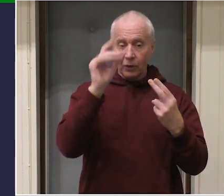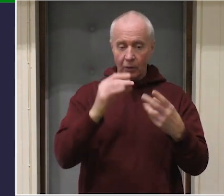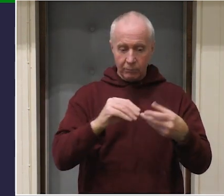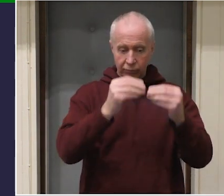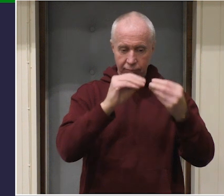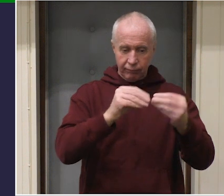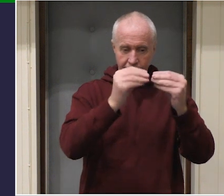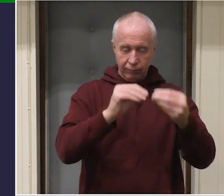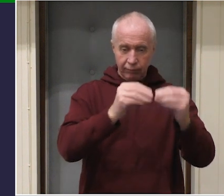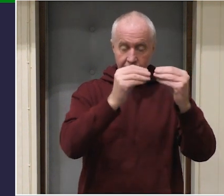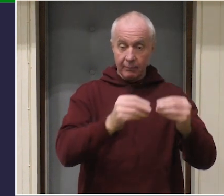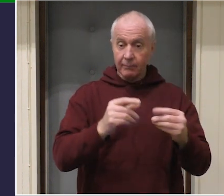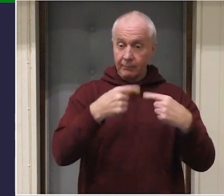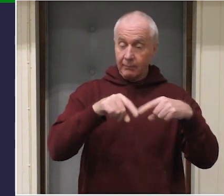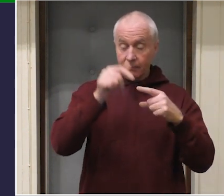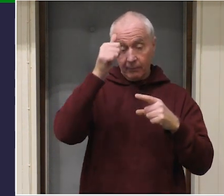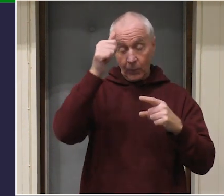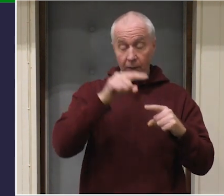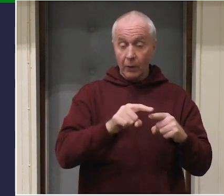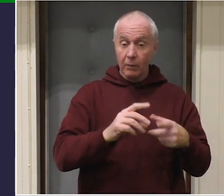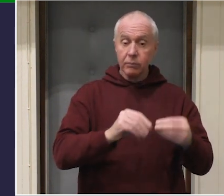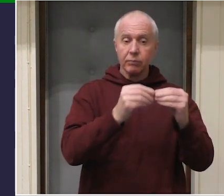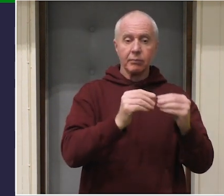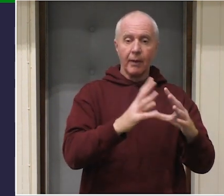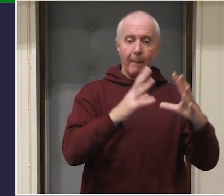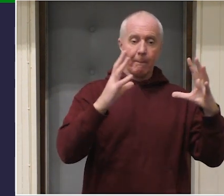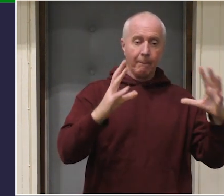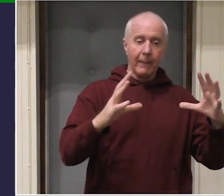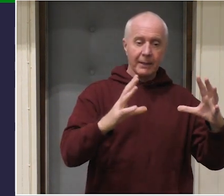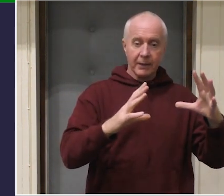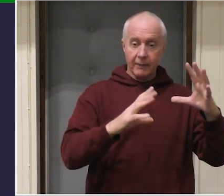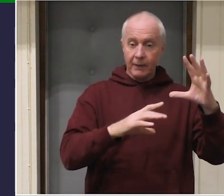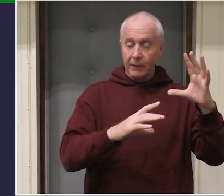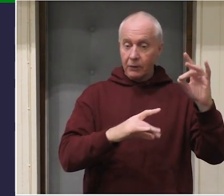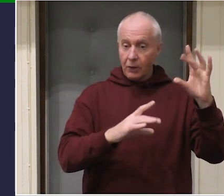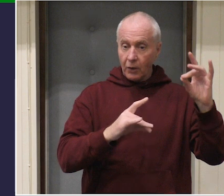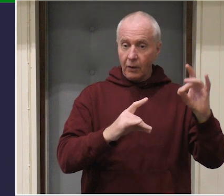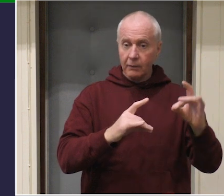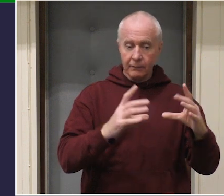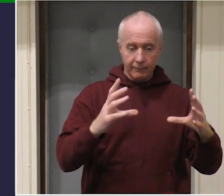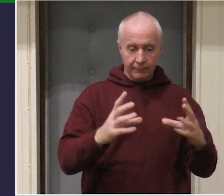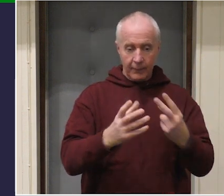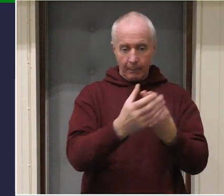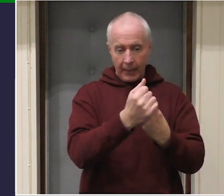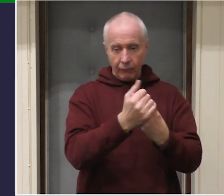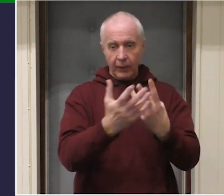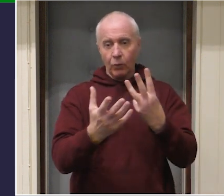that binary stars form a lot of the time, especially in massive stars. Massive stars are mostly formed in binaries or